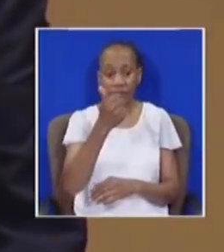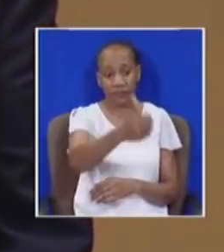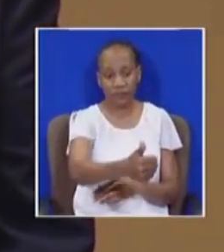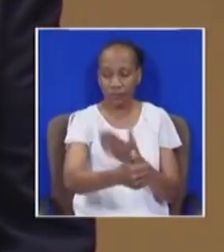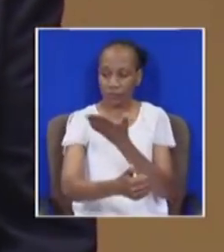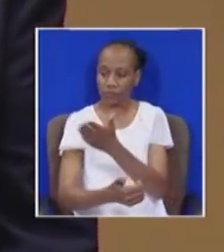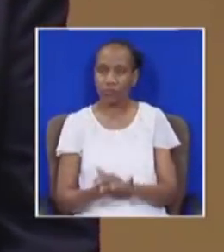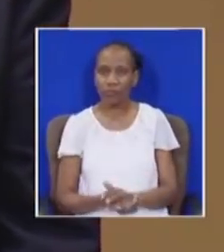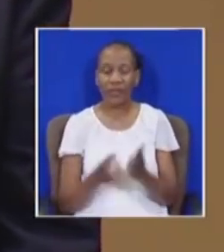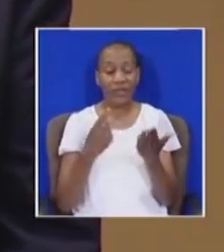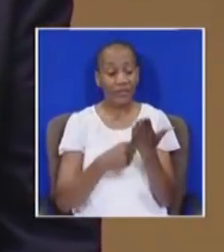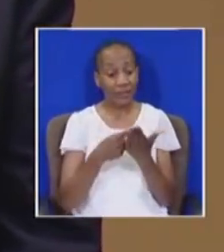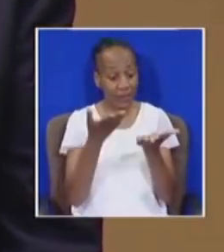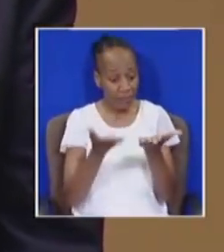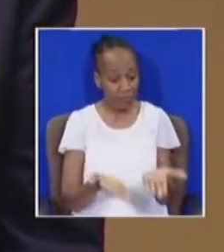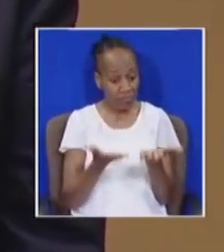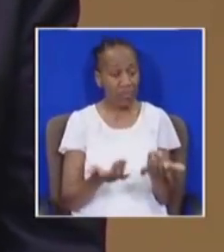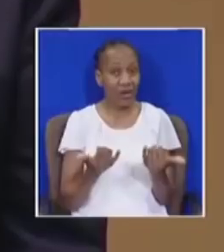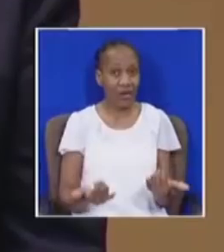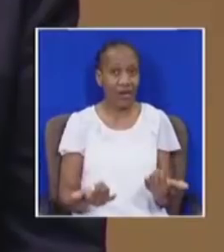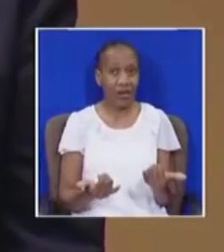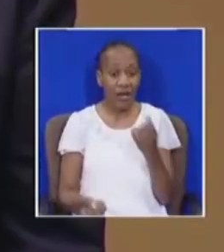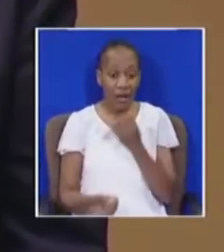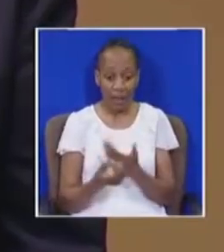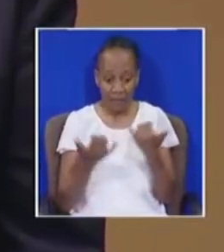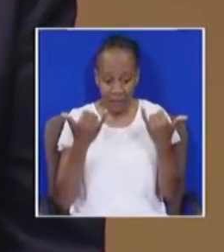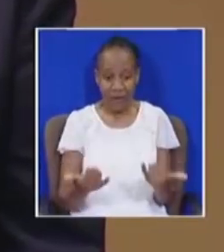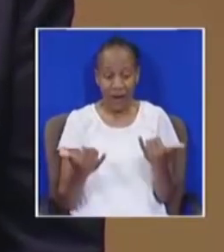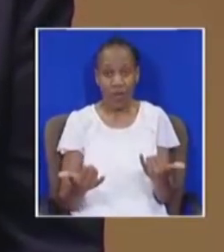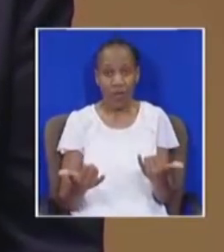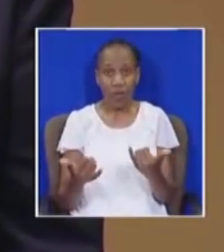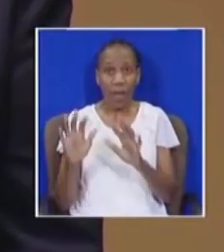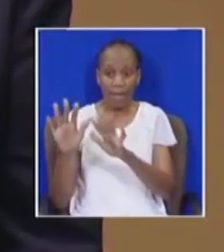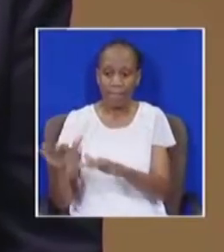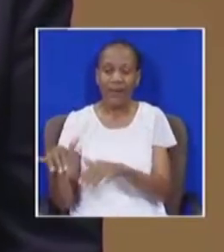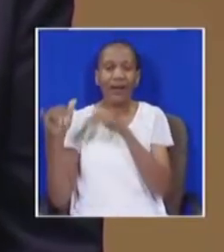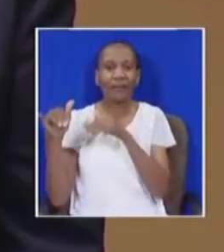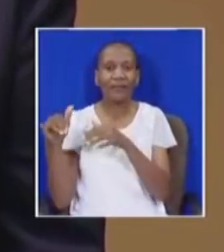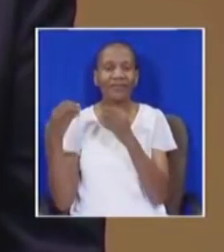This debate, House Chair, takes place at a time when Parliament is busy